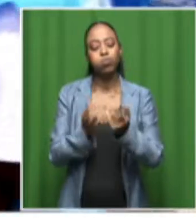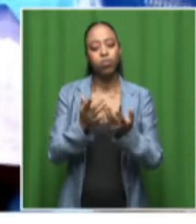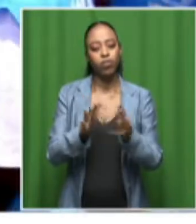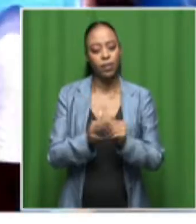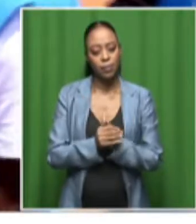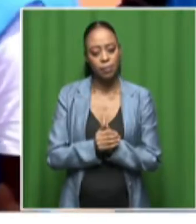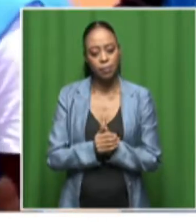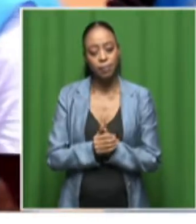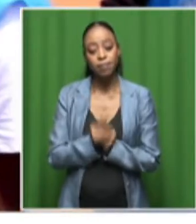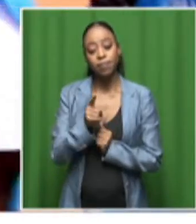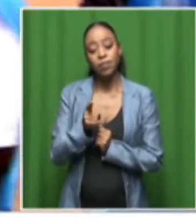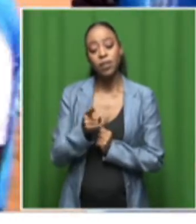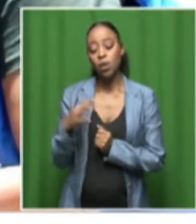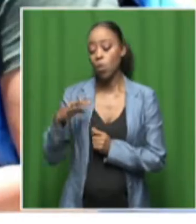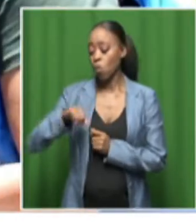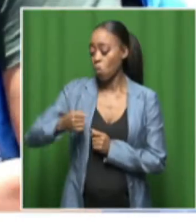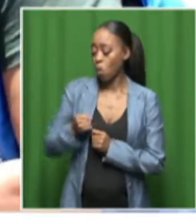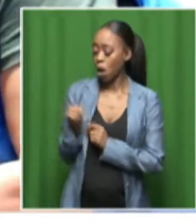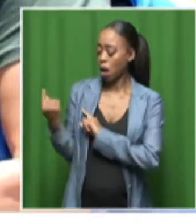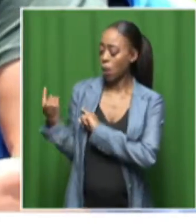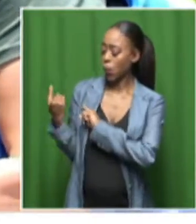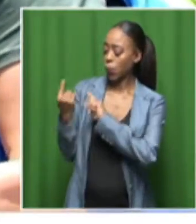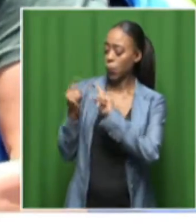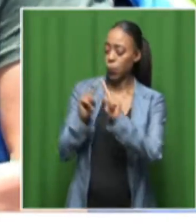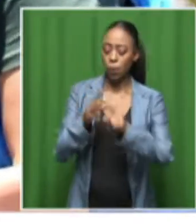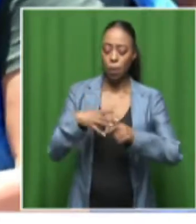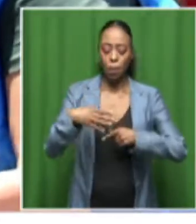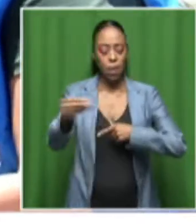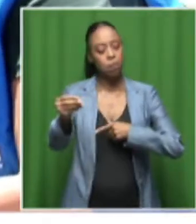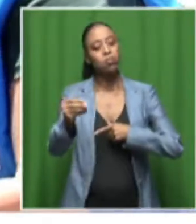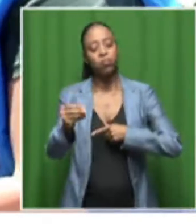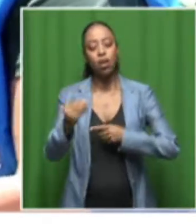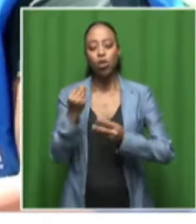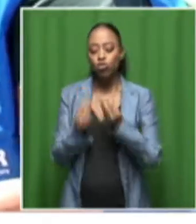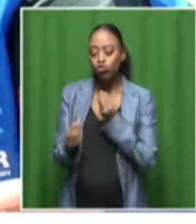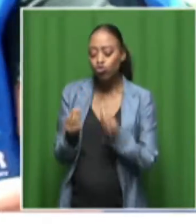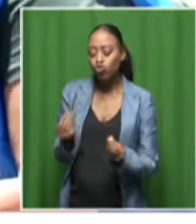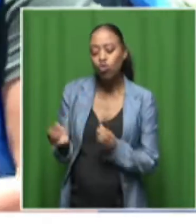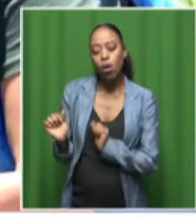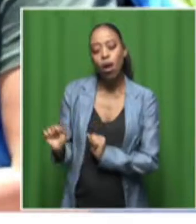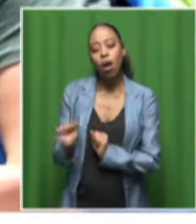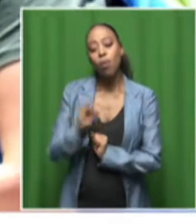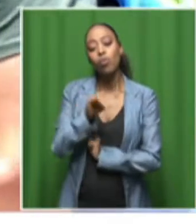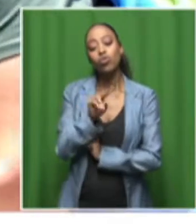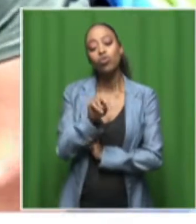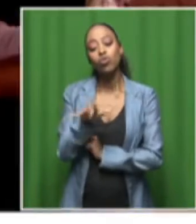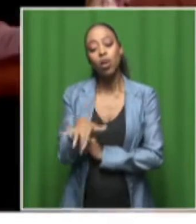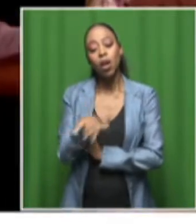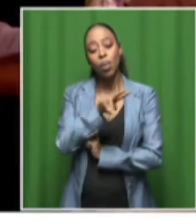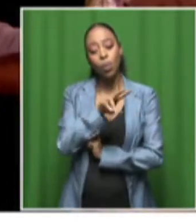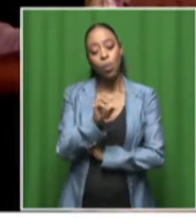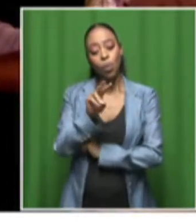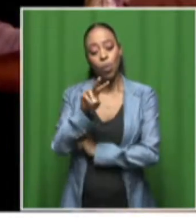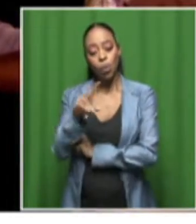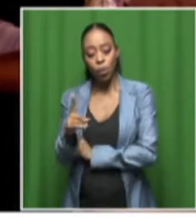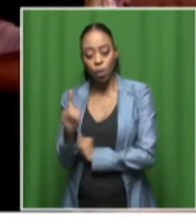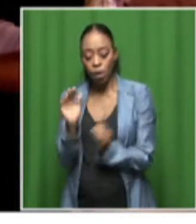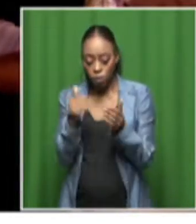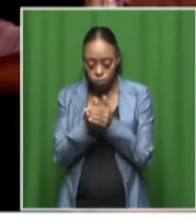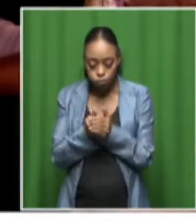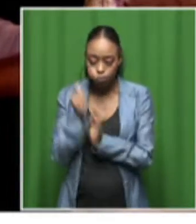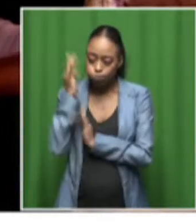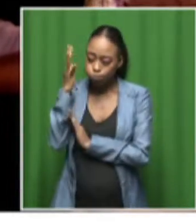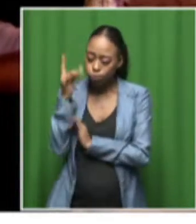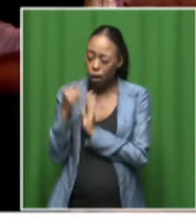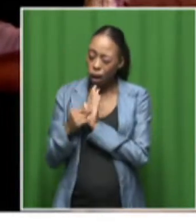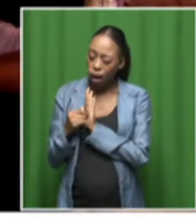Juma Issa fled with his wife Christine Antoni and their children in July 2021. They hid in the bushes for